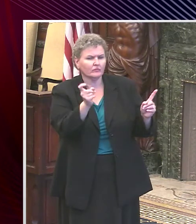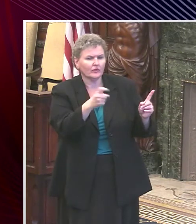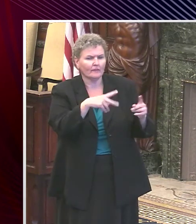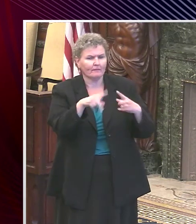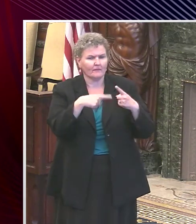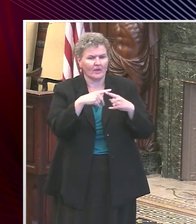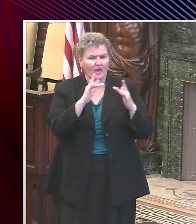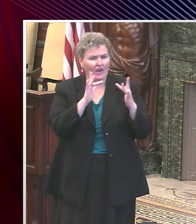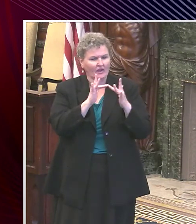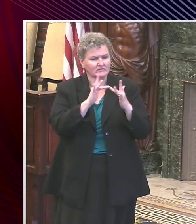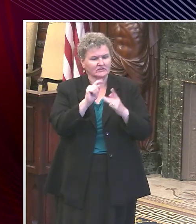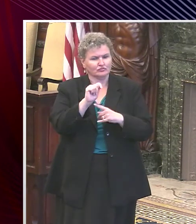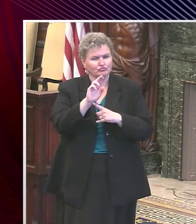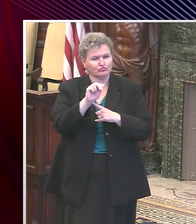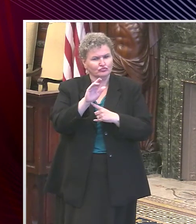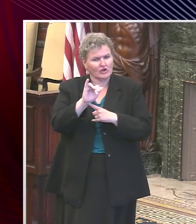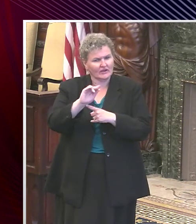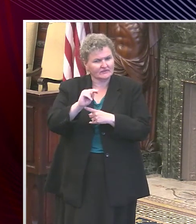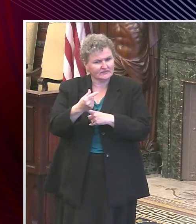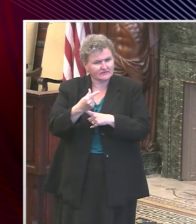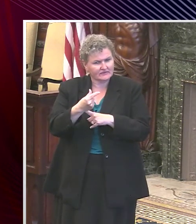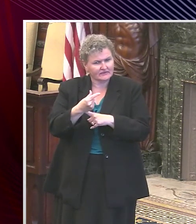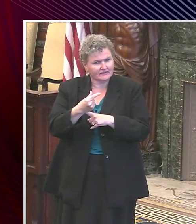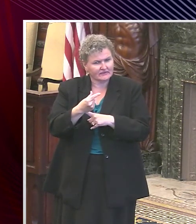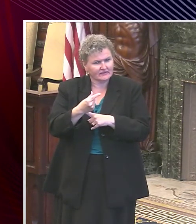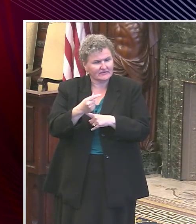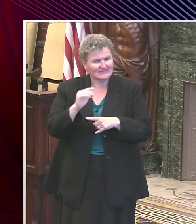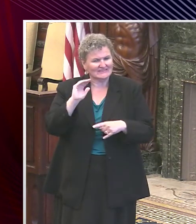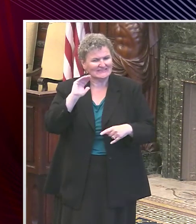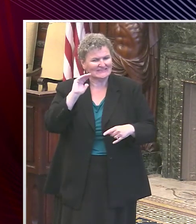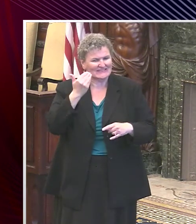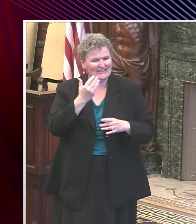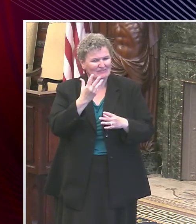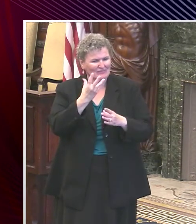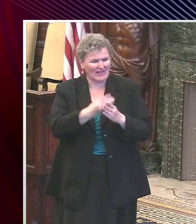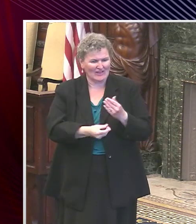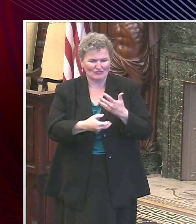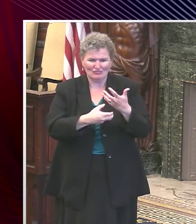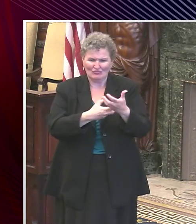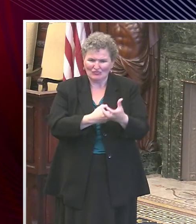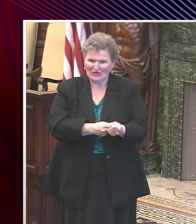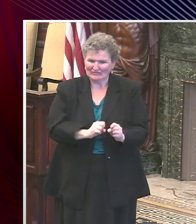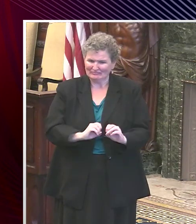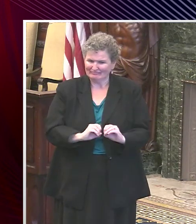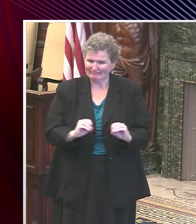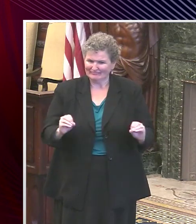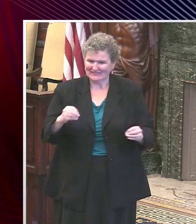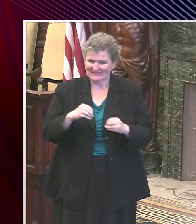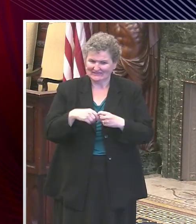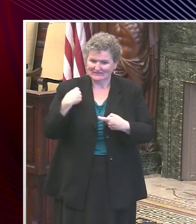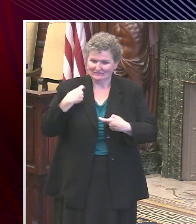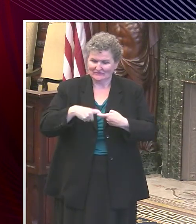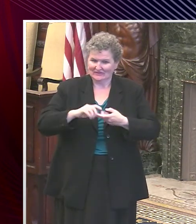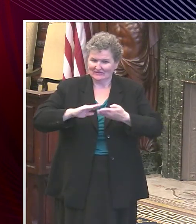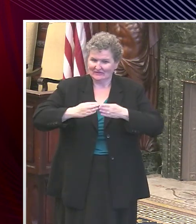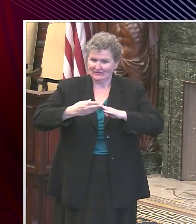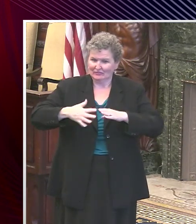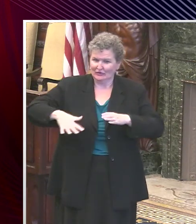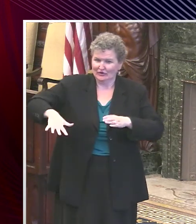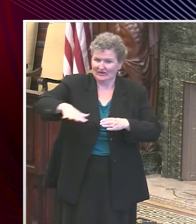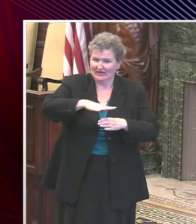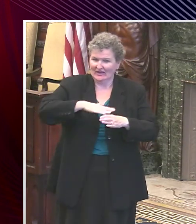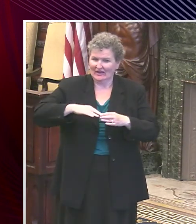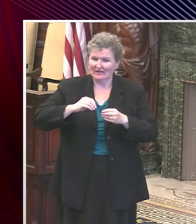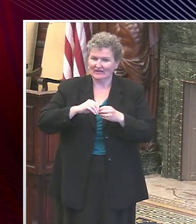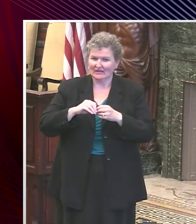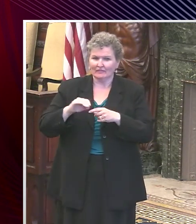And there seems to be a lack of trust within the Hispanic community or minority communities about contact tracing. What is the message that you would have for